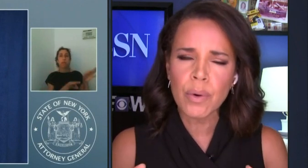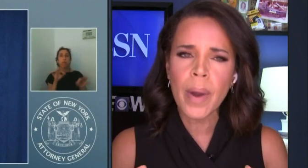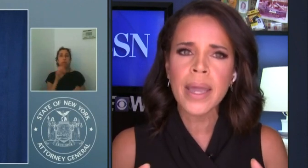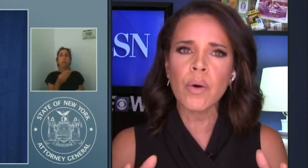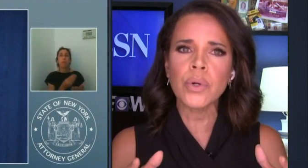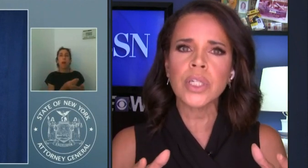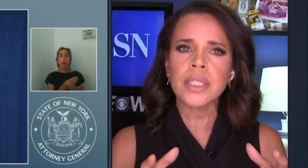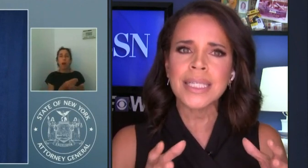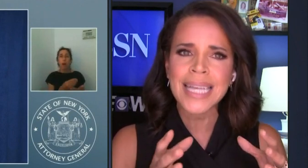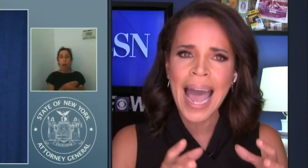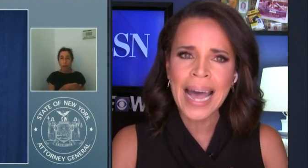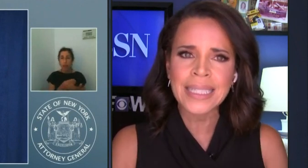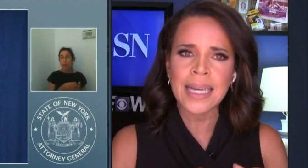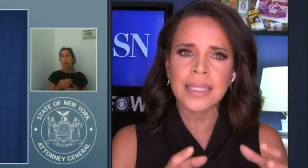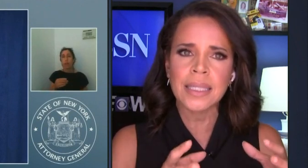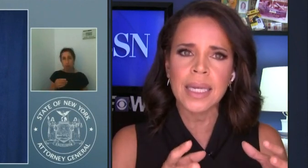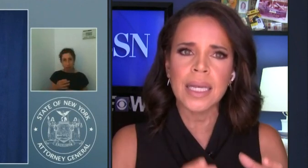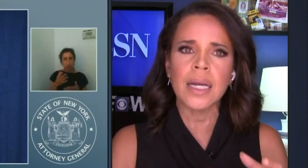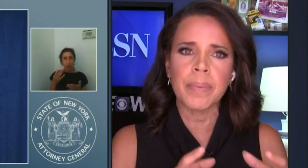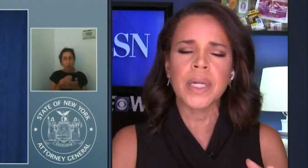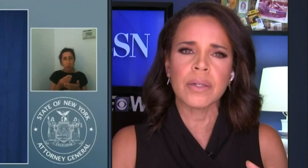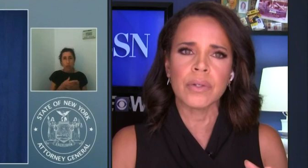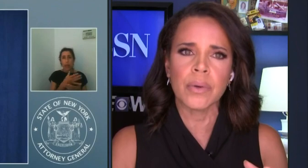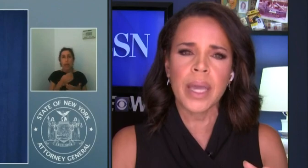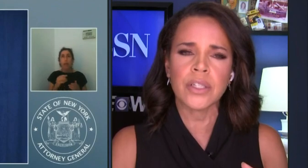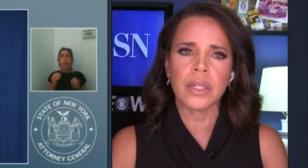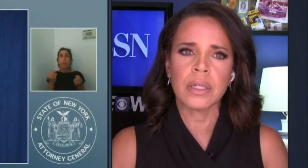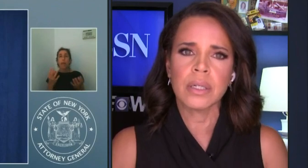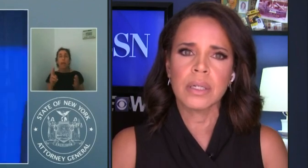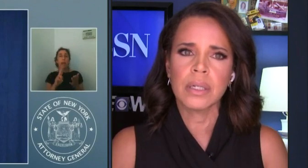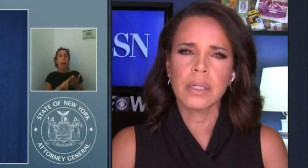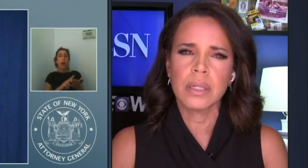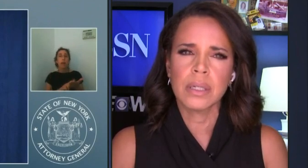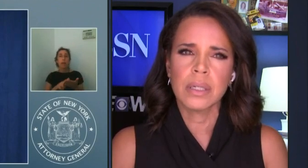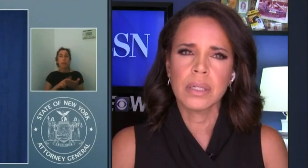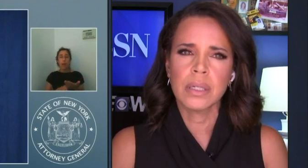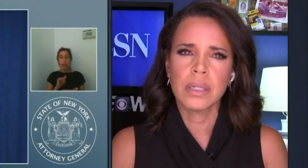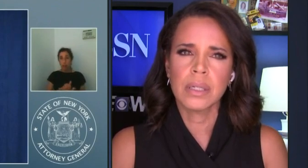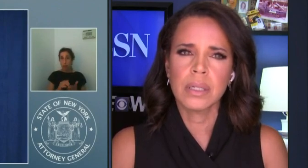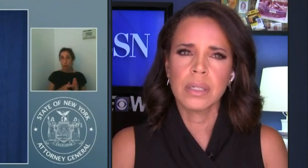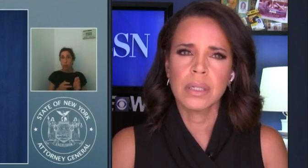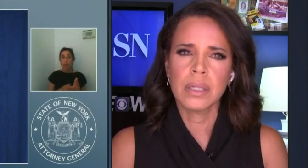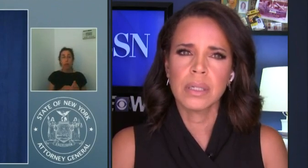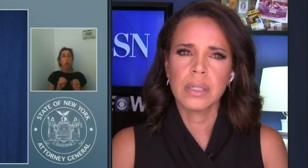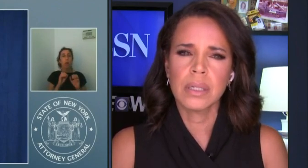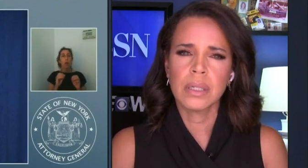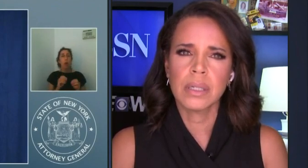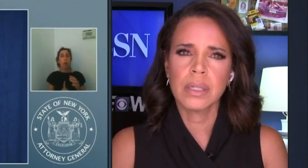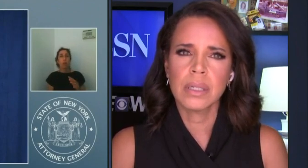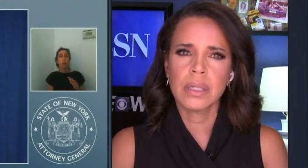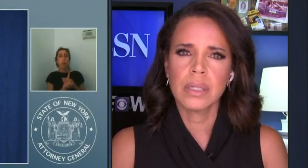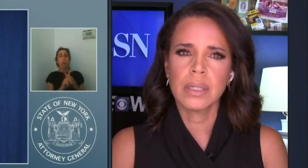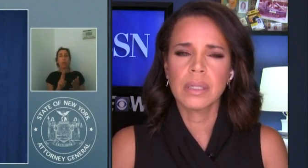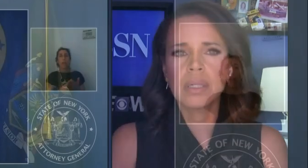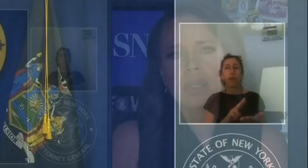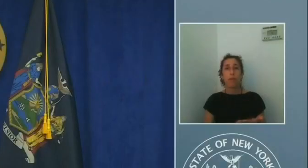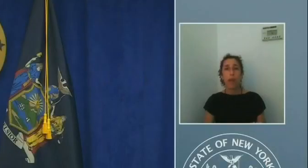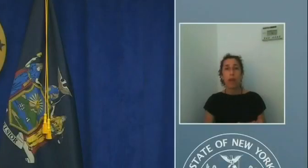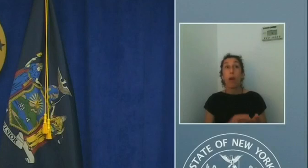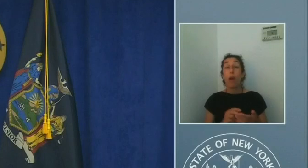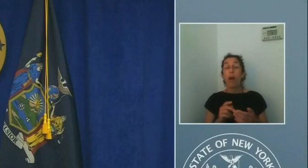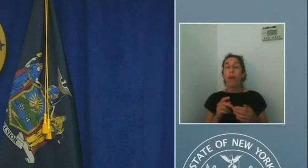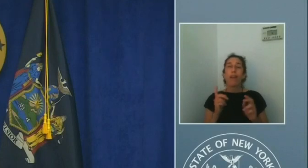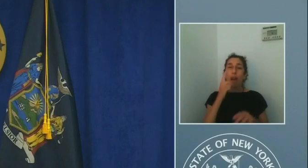organization go away or just its assets in a particular location? Right. That's a very good question. This